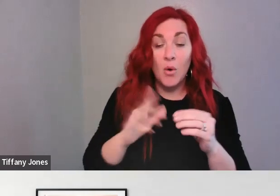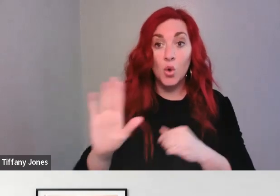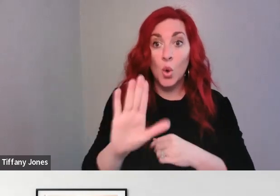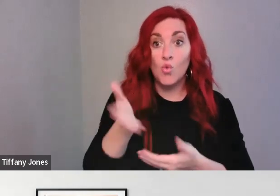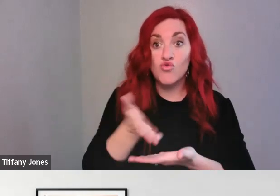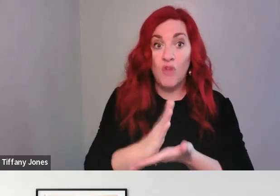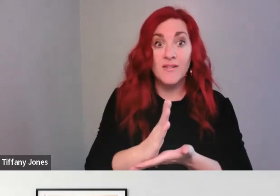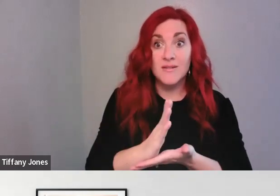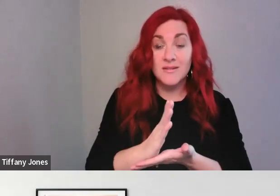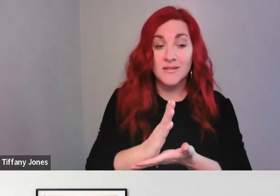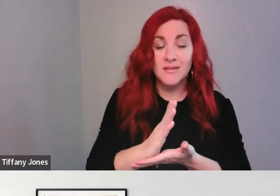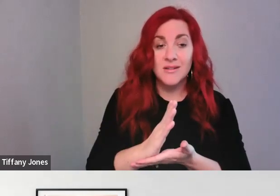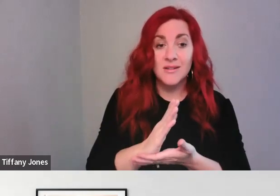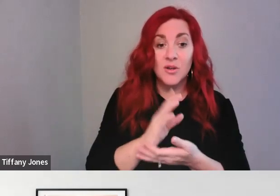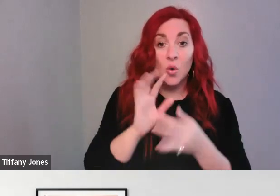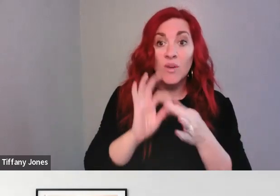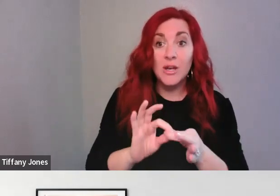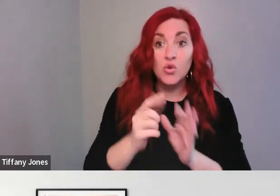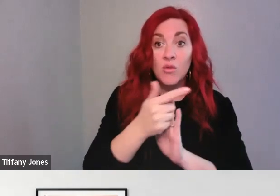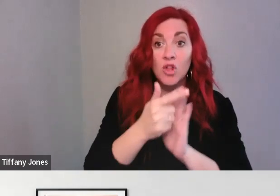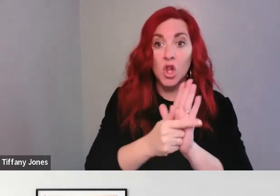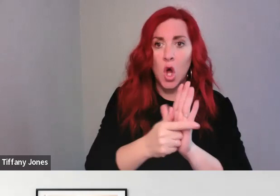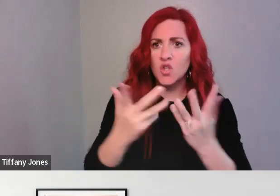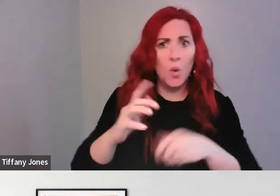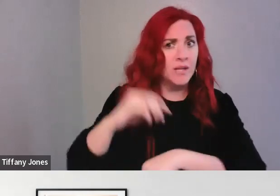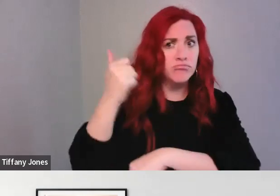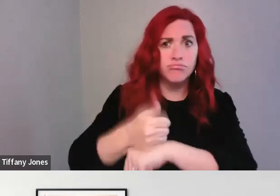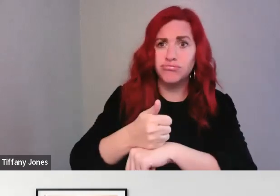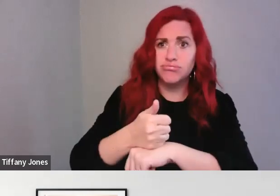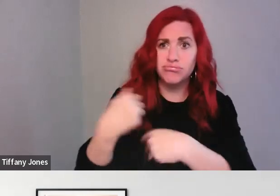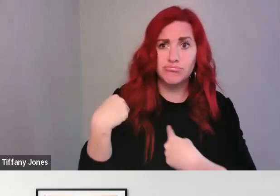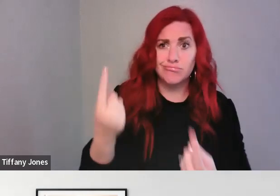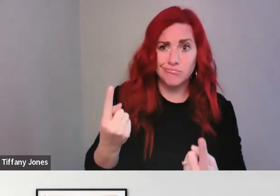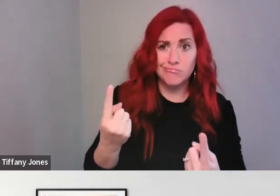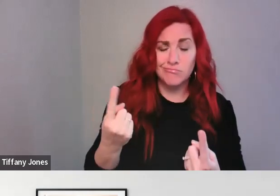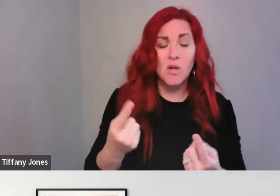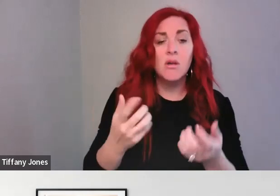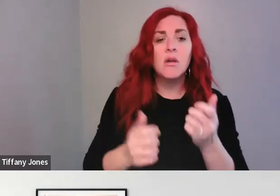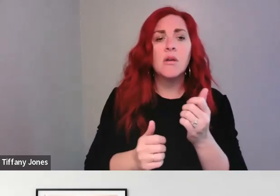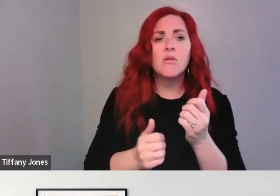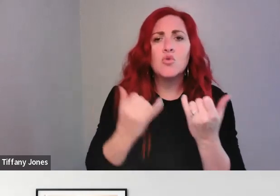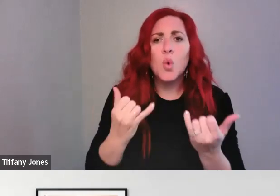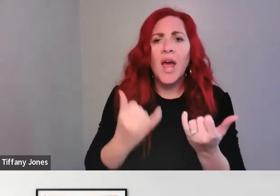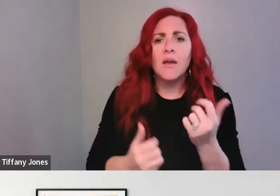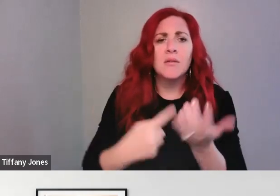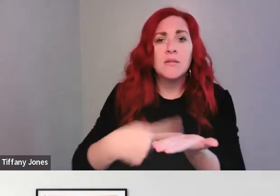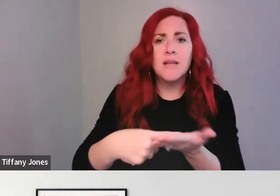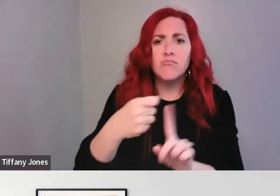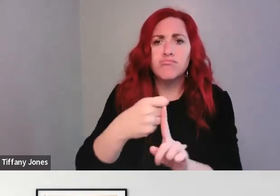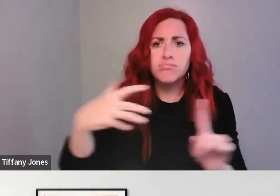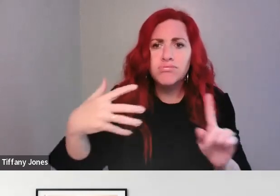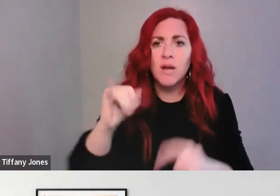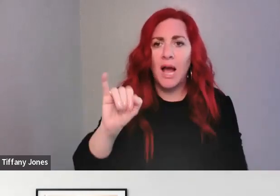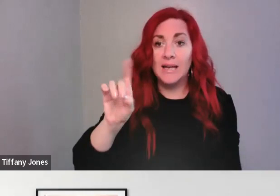of the laws that exist. So most of what we've been talking about today is IDEA, which again is that federal law